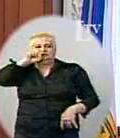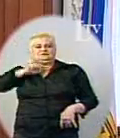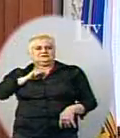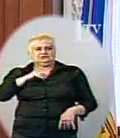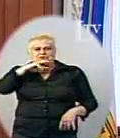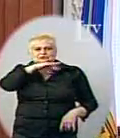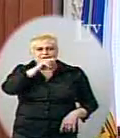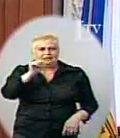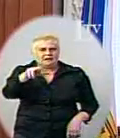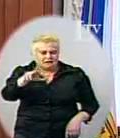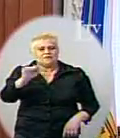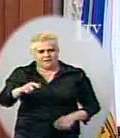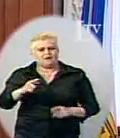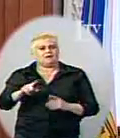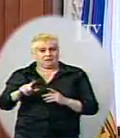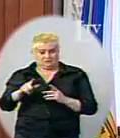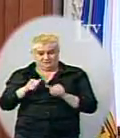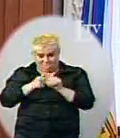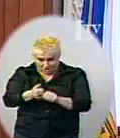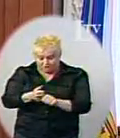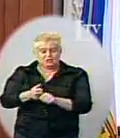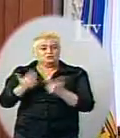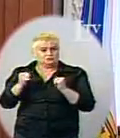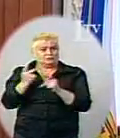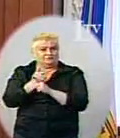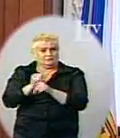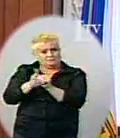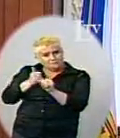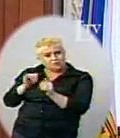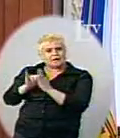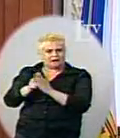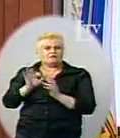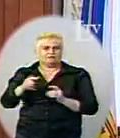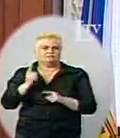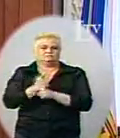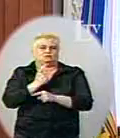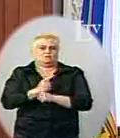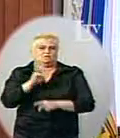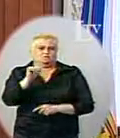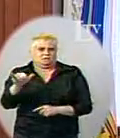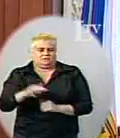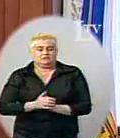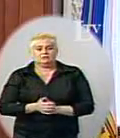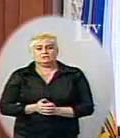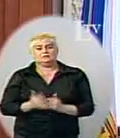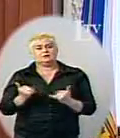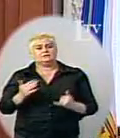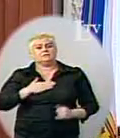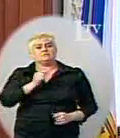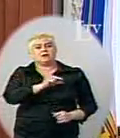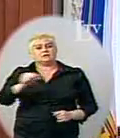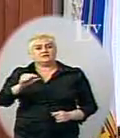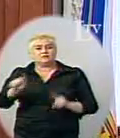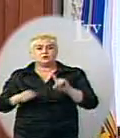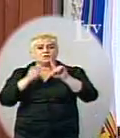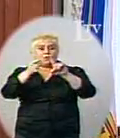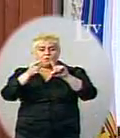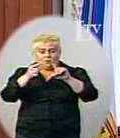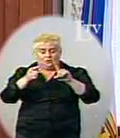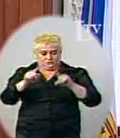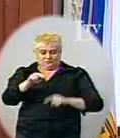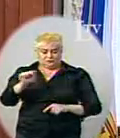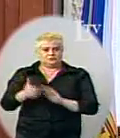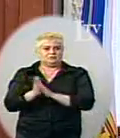the right direction. My government is achieving the opportunities for Nova Scotia to be an energy